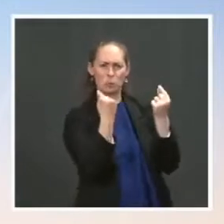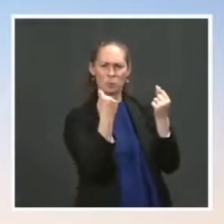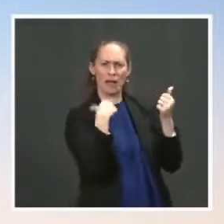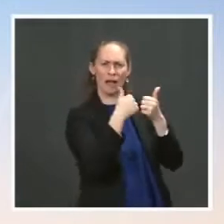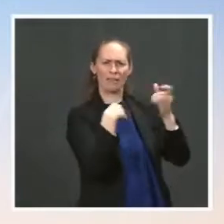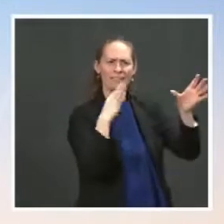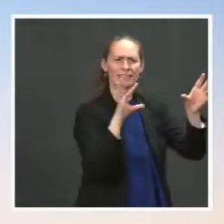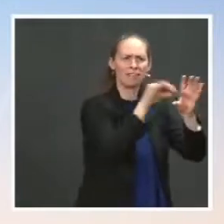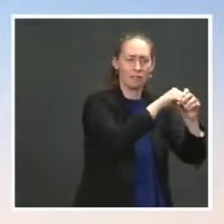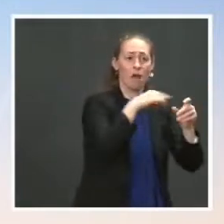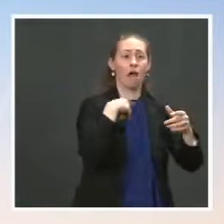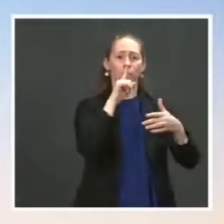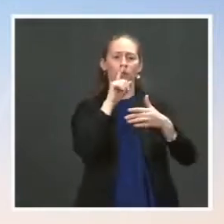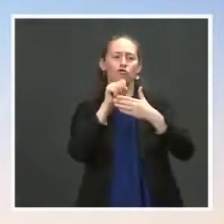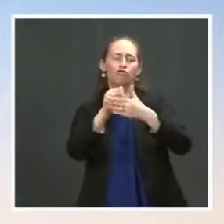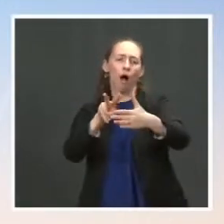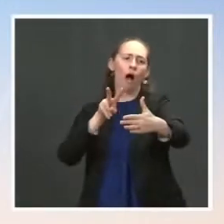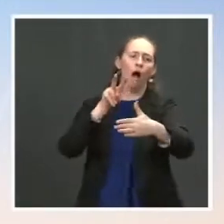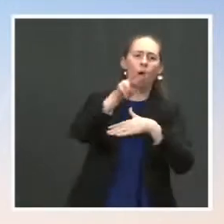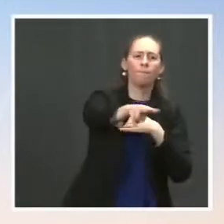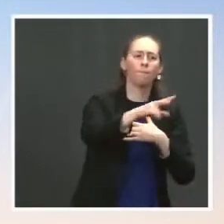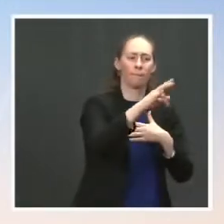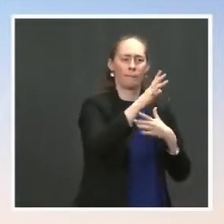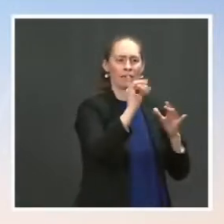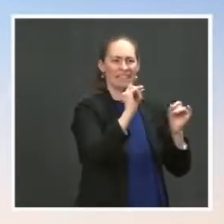that internal diplomatic process.